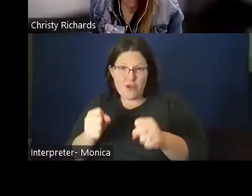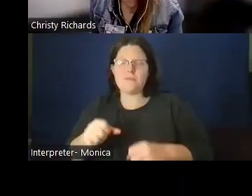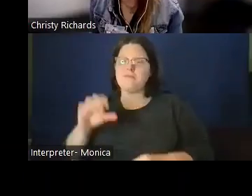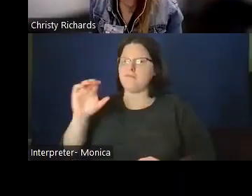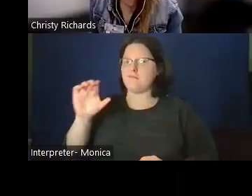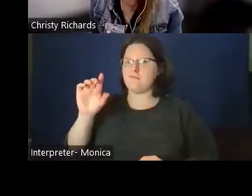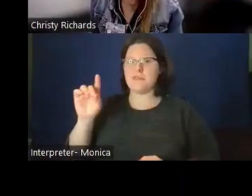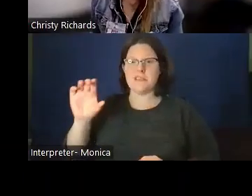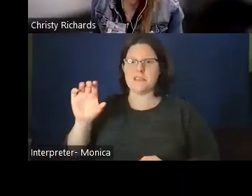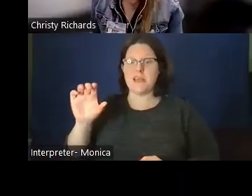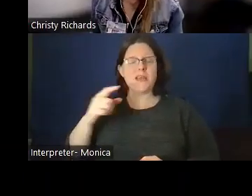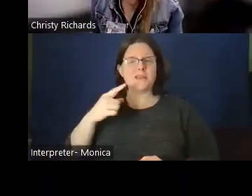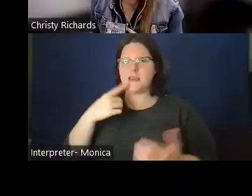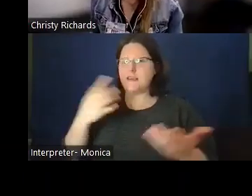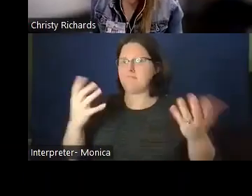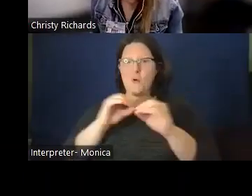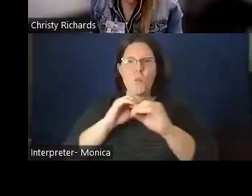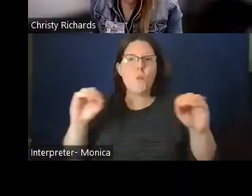safe tobacco product.